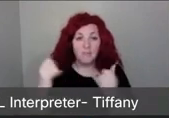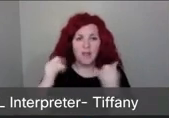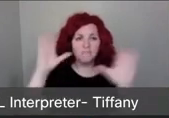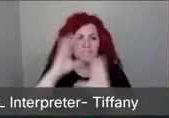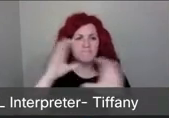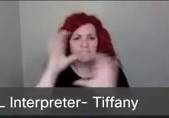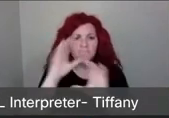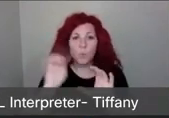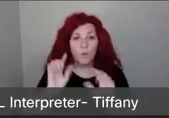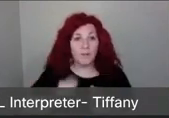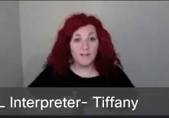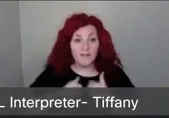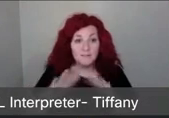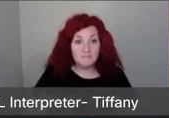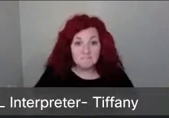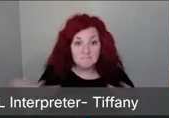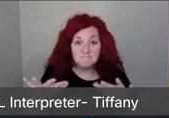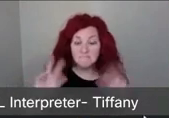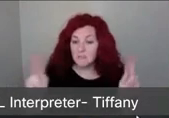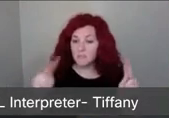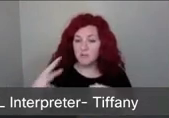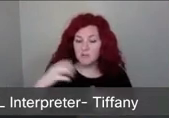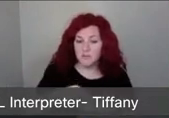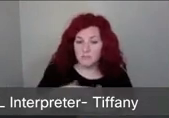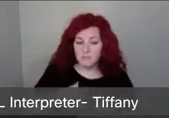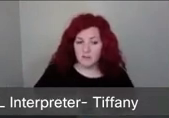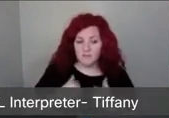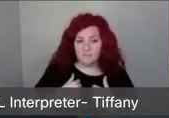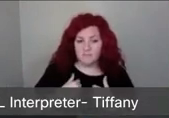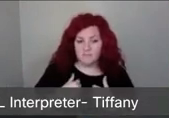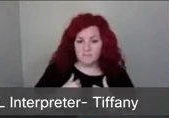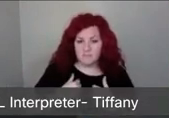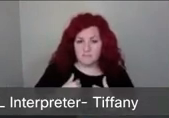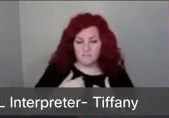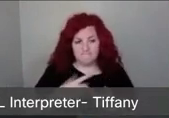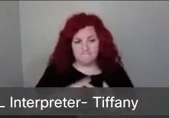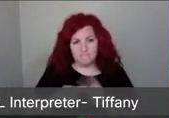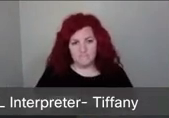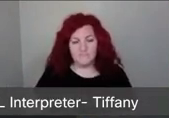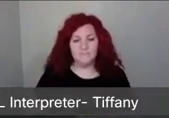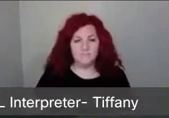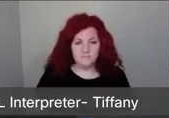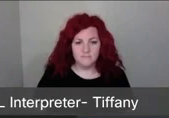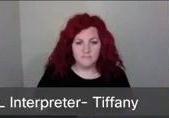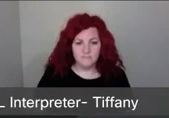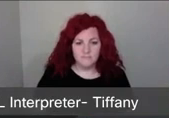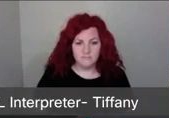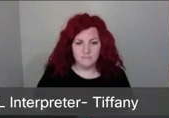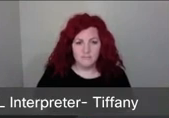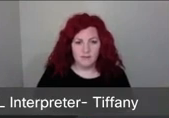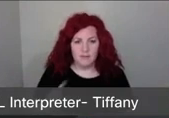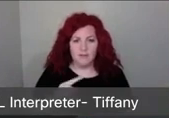in. And the people who are a part of my life, these are my friends and who have changed my